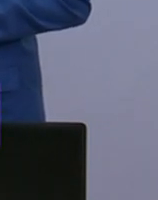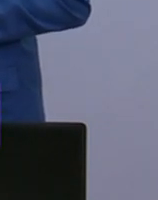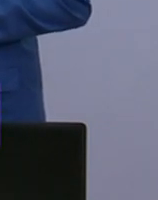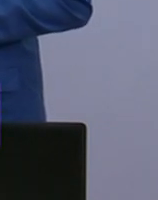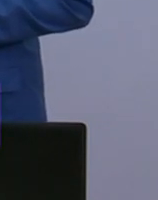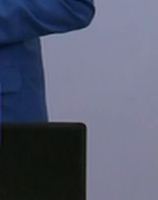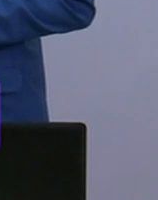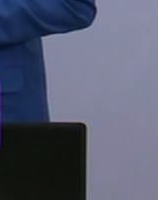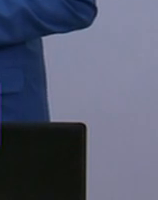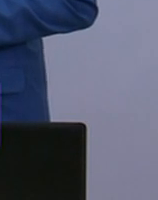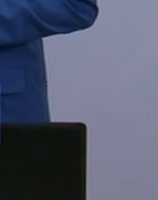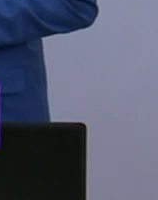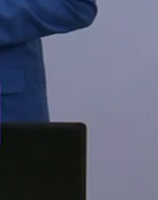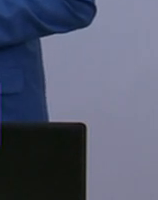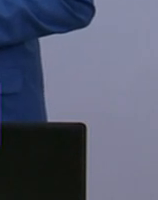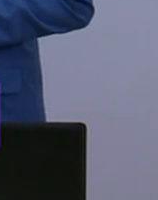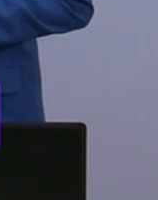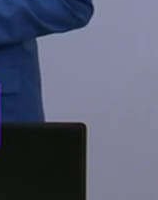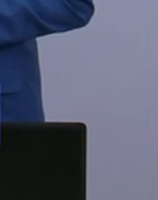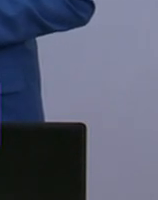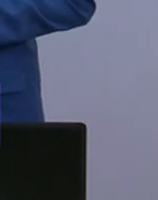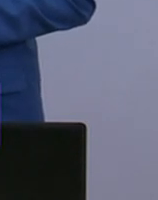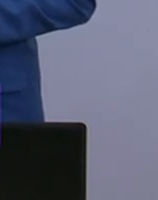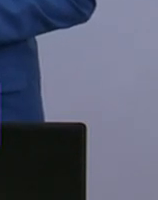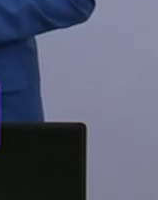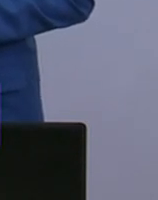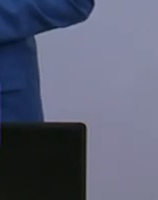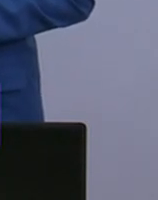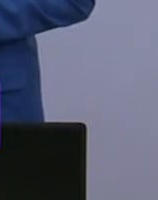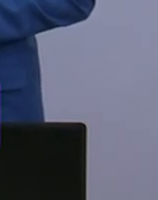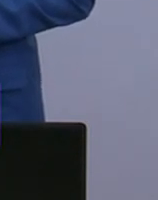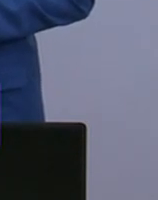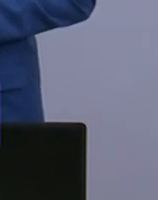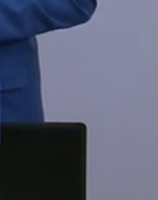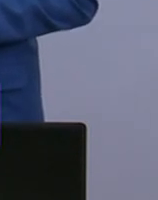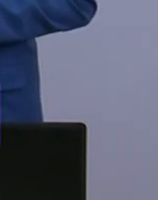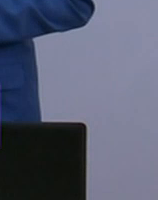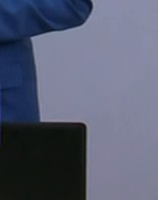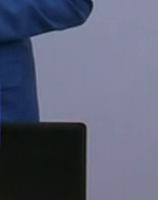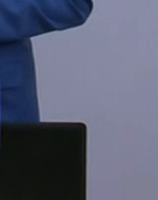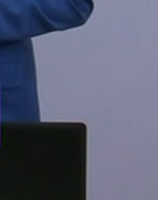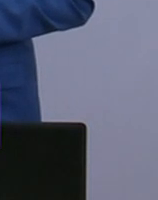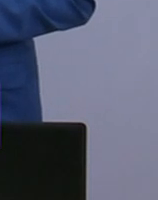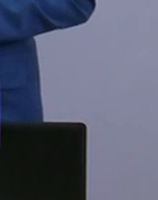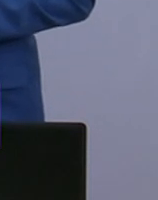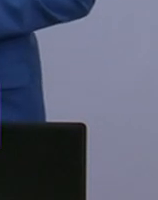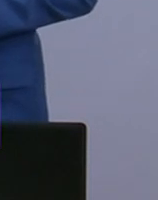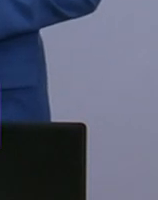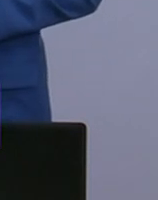answered all the students' questions when he finished his lecture. The correct form is